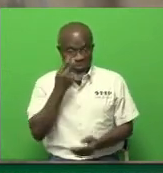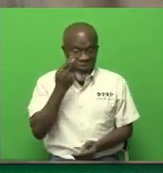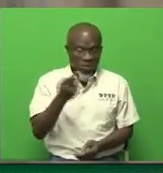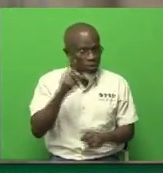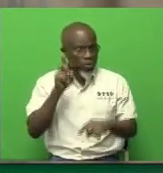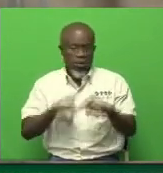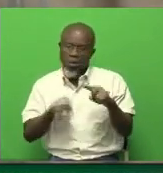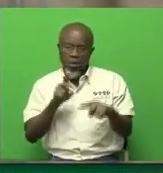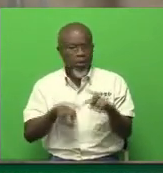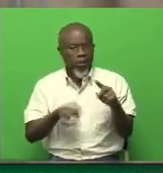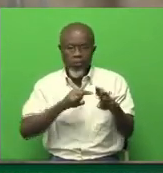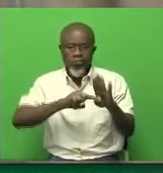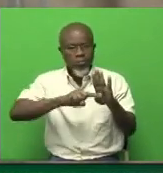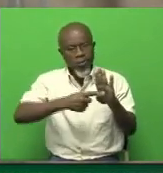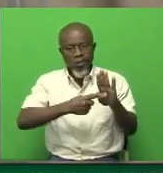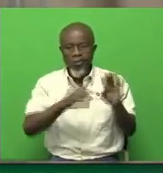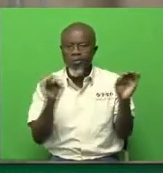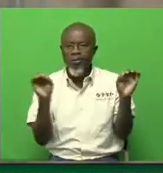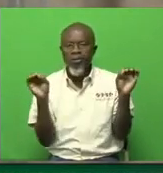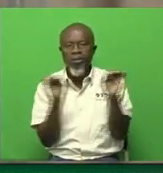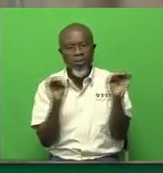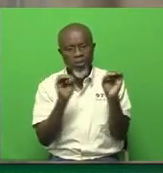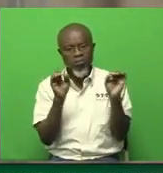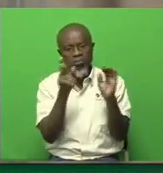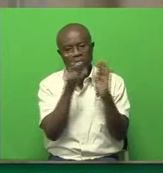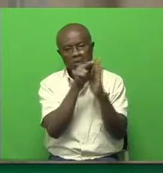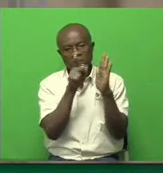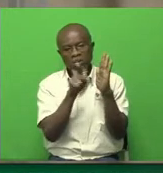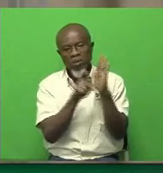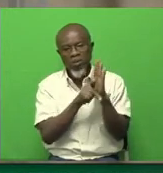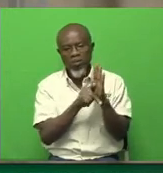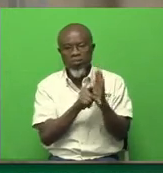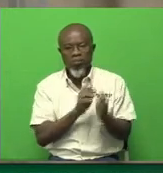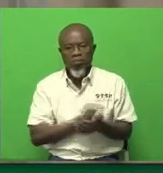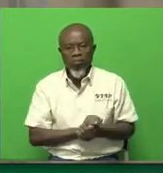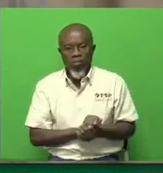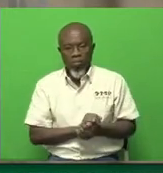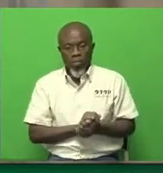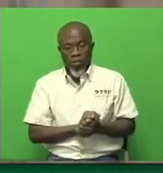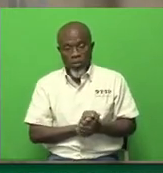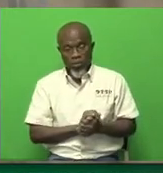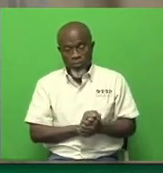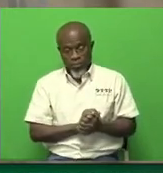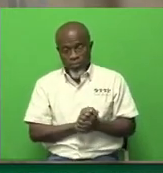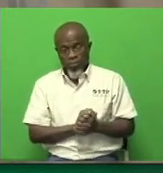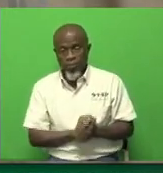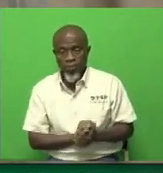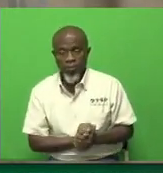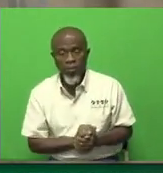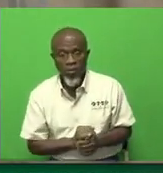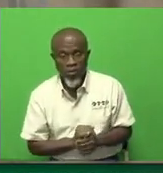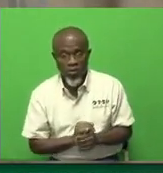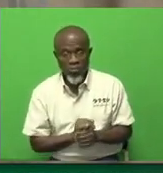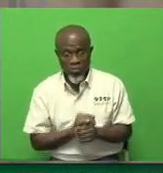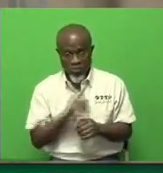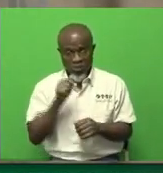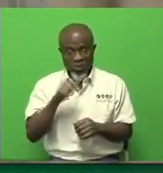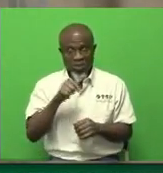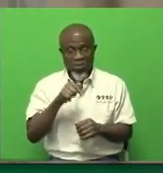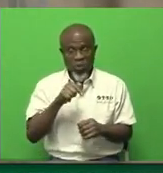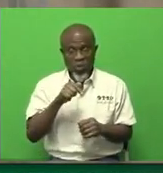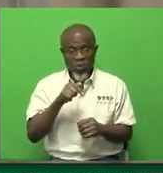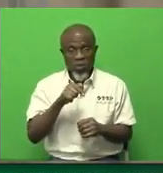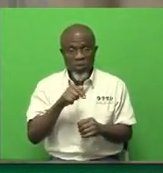Madam speaker in terms of the digital Hub this was an area I had great hope for I hoped it would have been a tremendous amount of progress